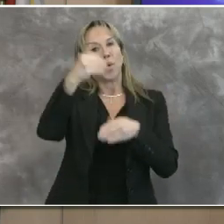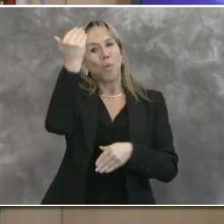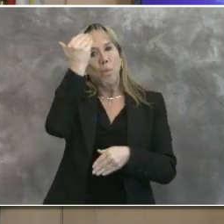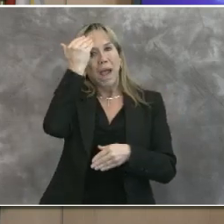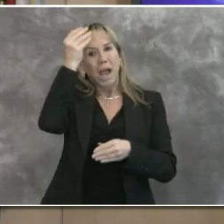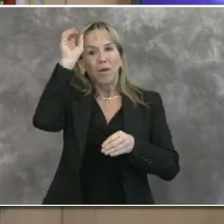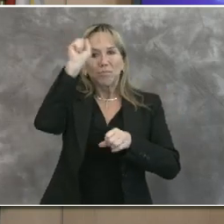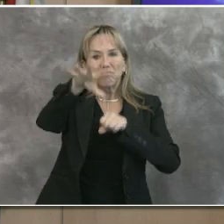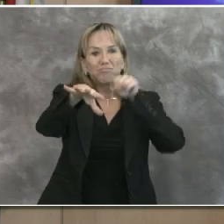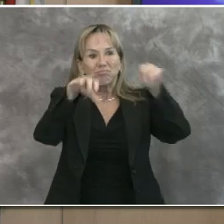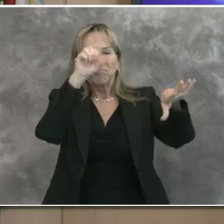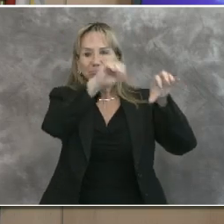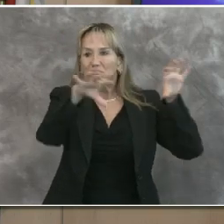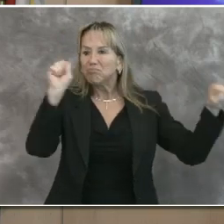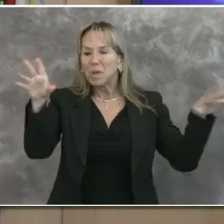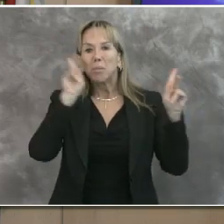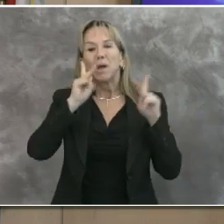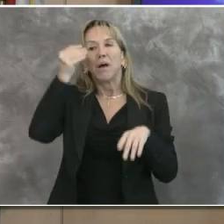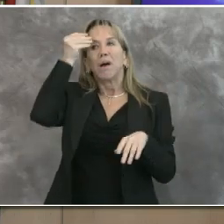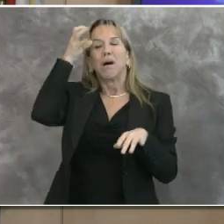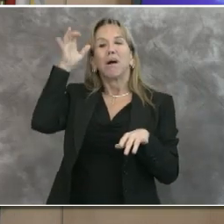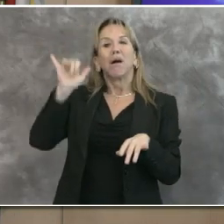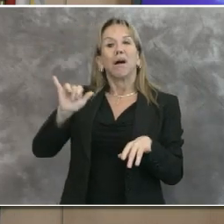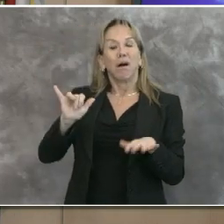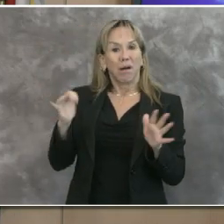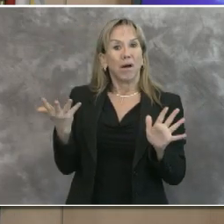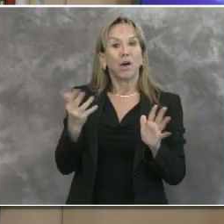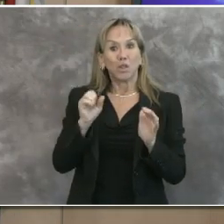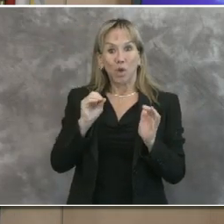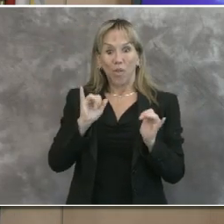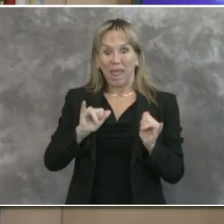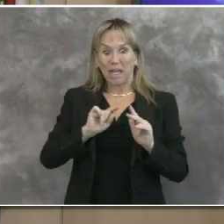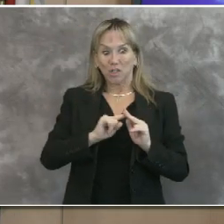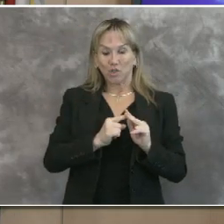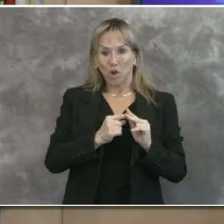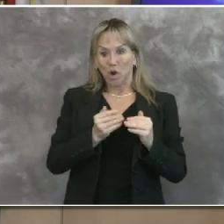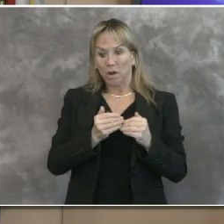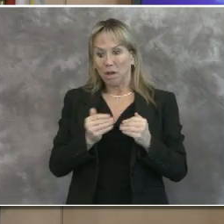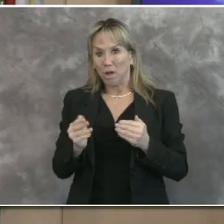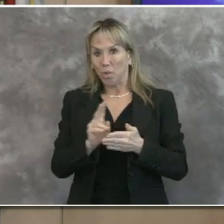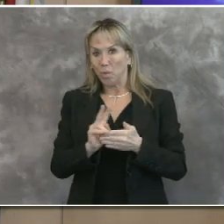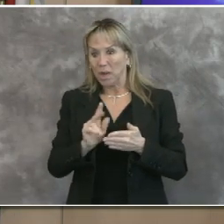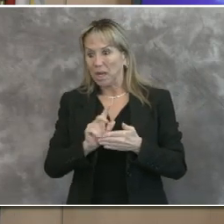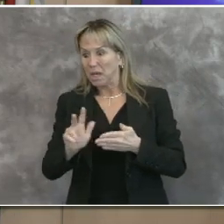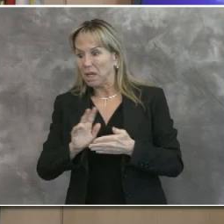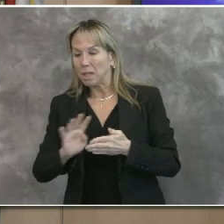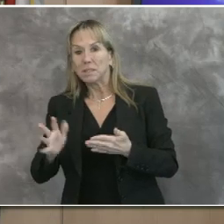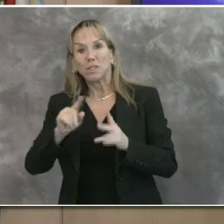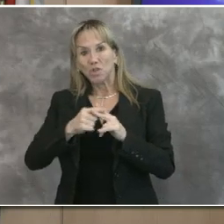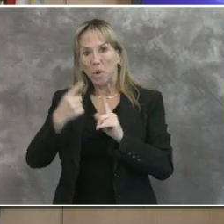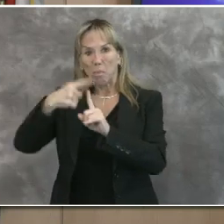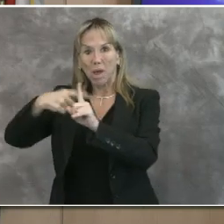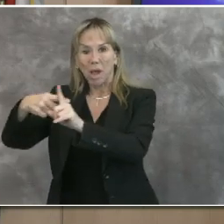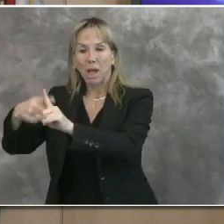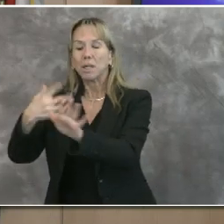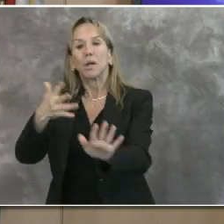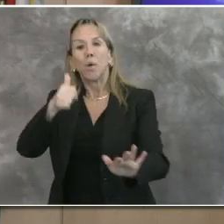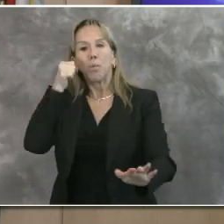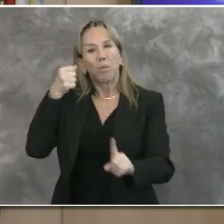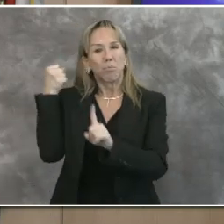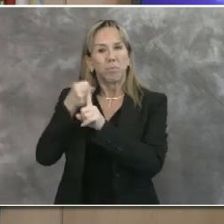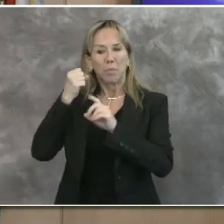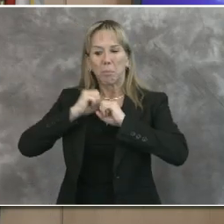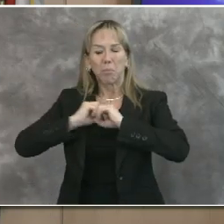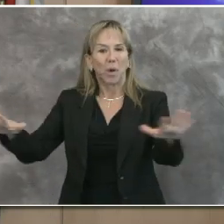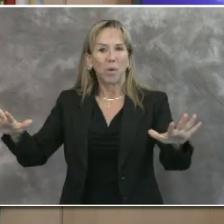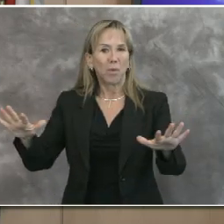and commitment, that as we start loosening things in the coming weeks and months, that it won't have a significant impact on our public health